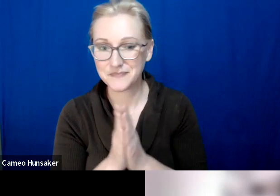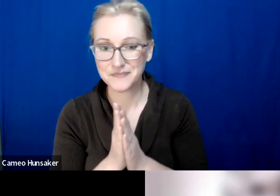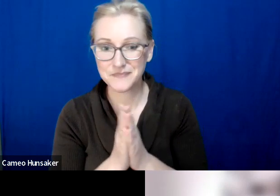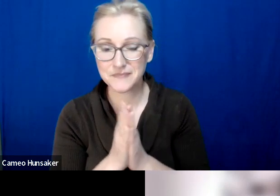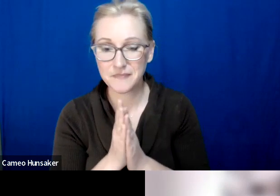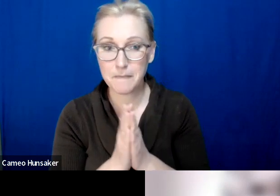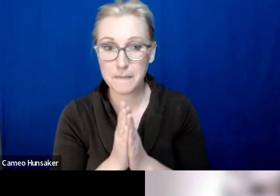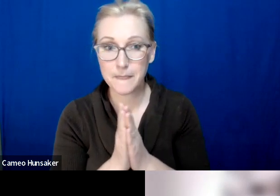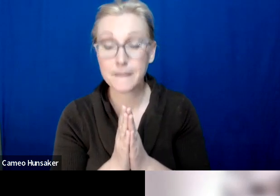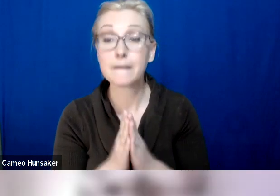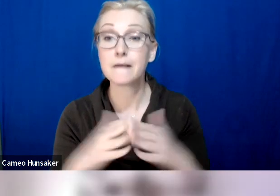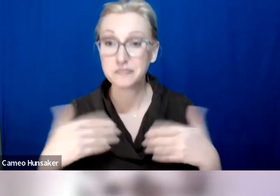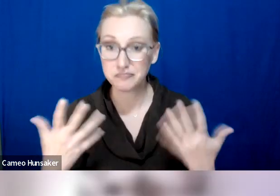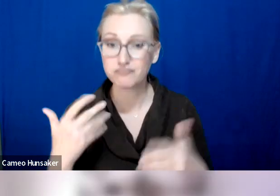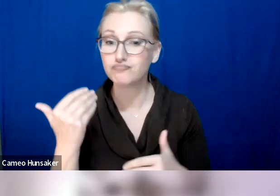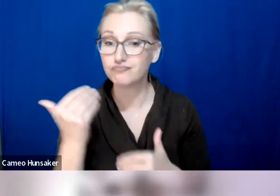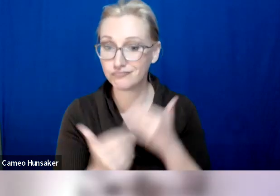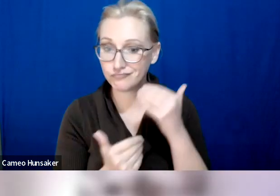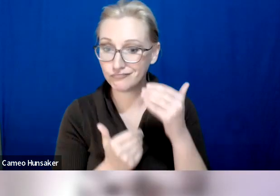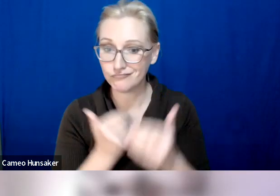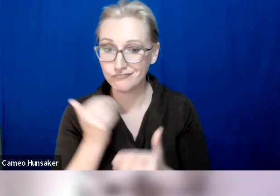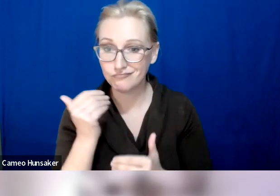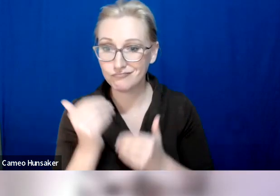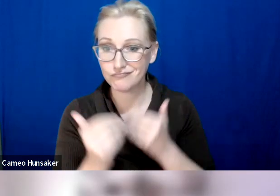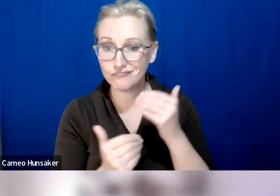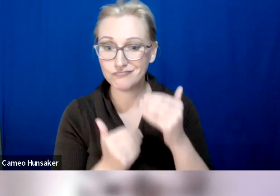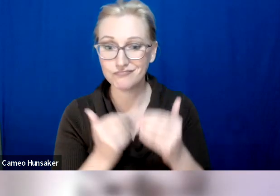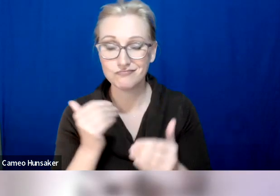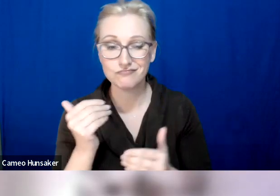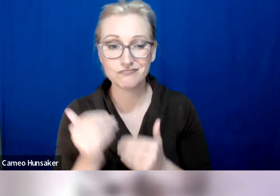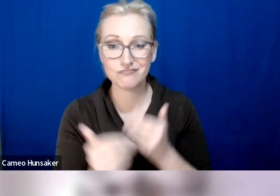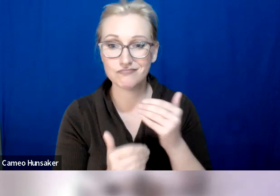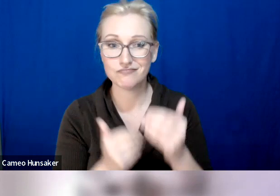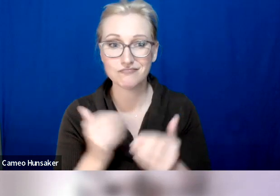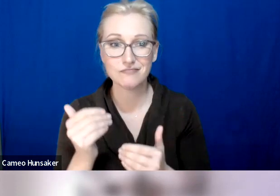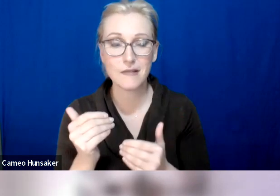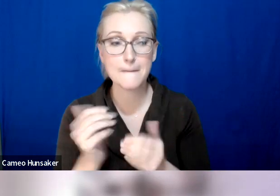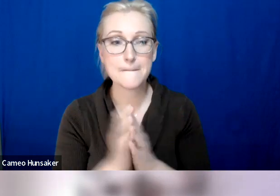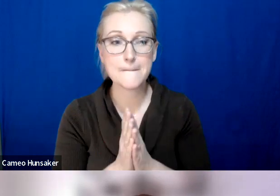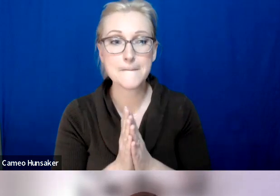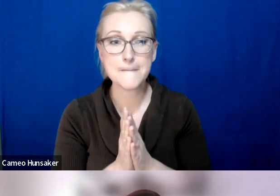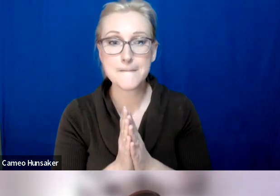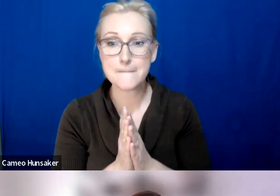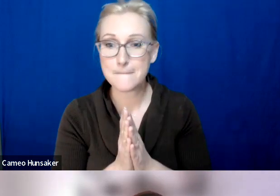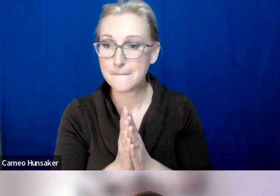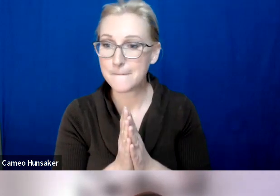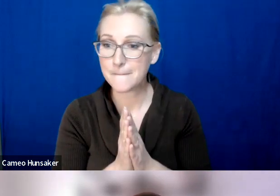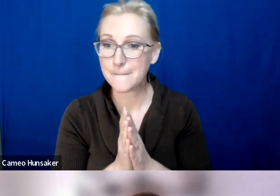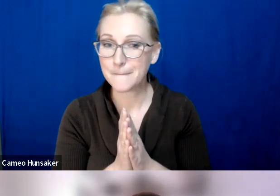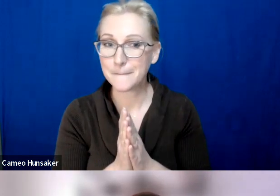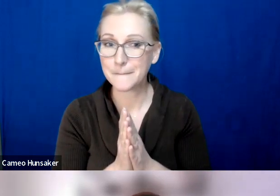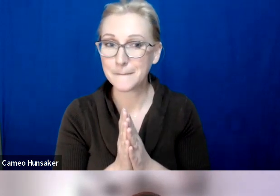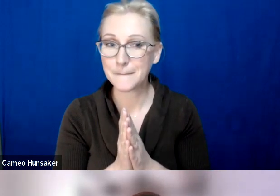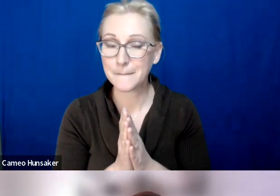So we are going to keep moving here. I'm just moving over. I want to make sure to